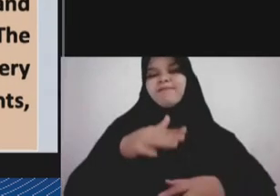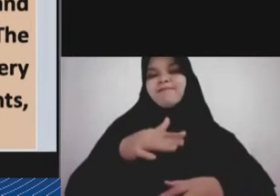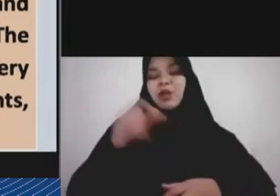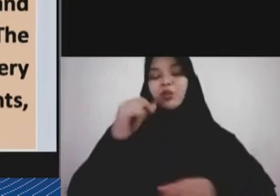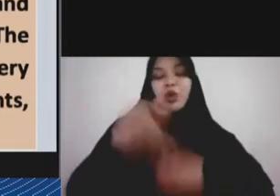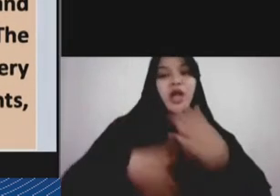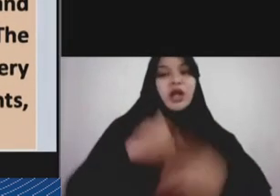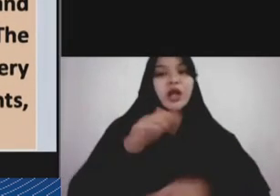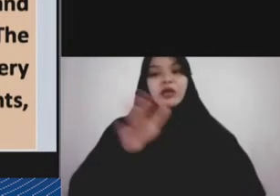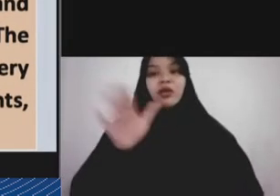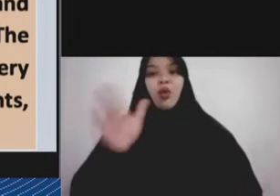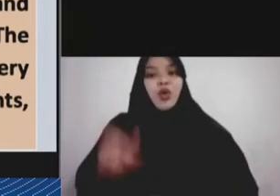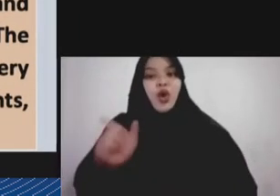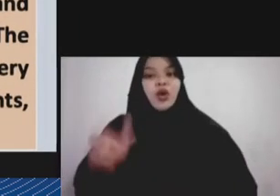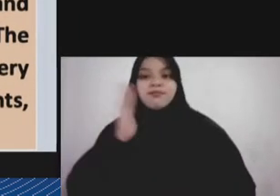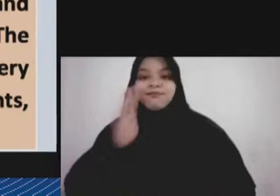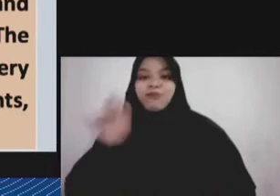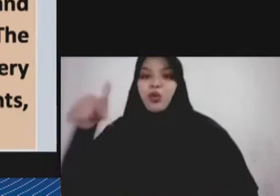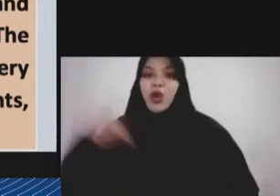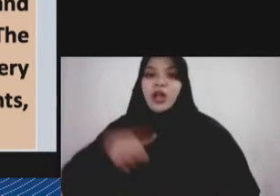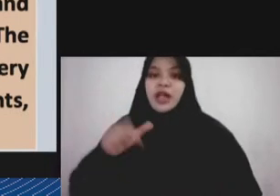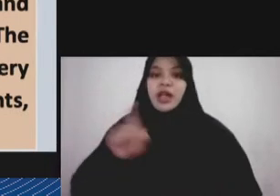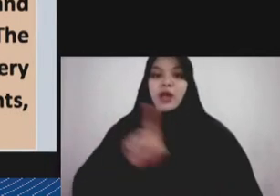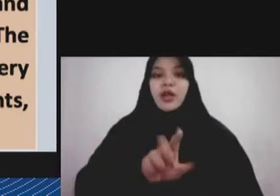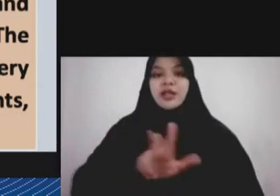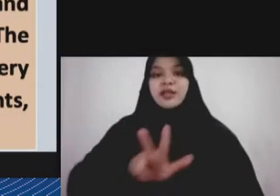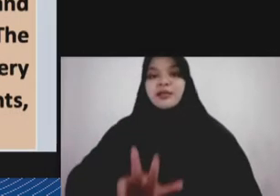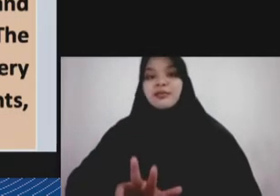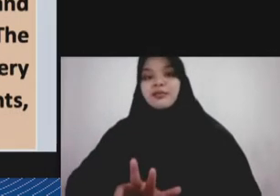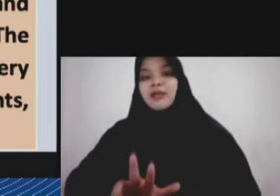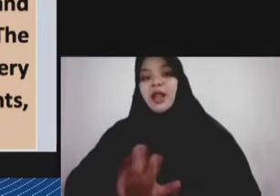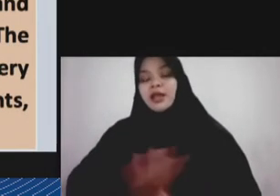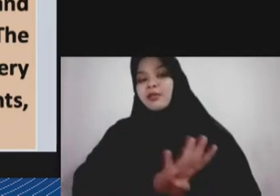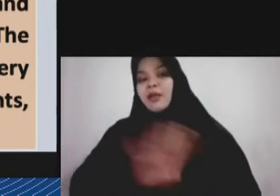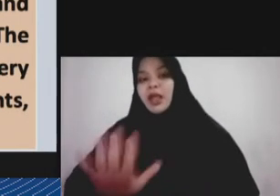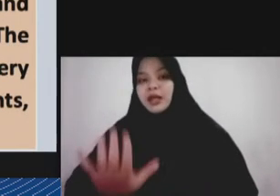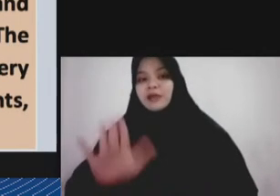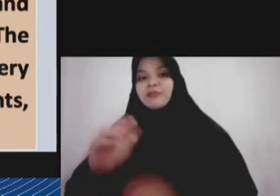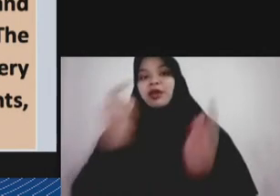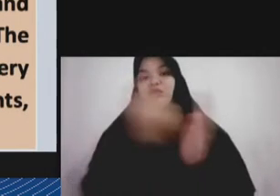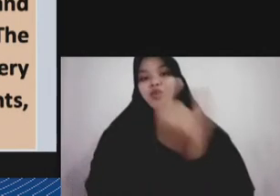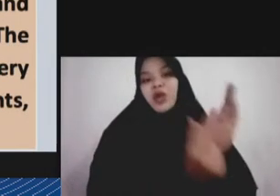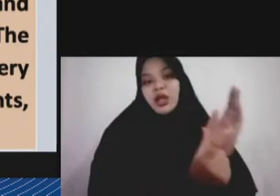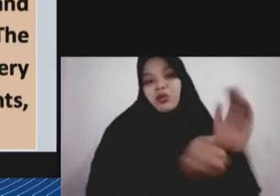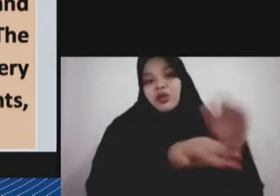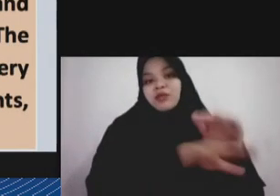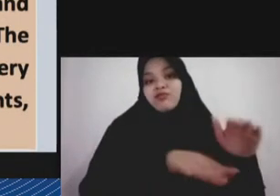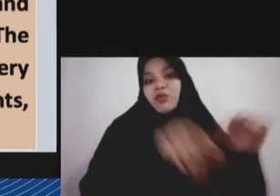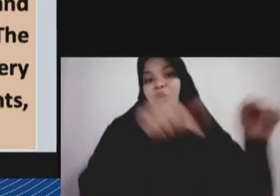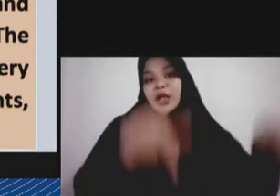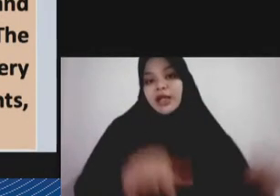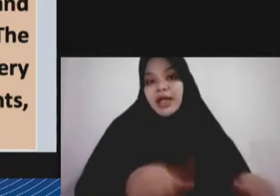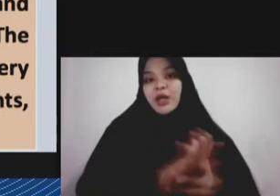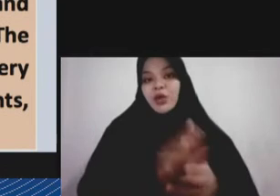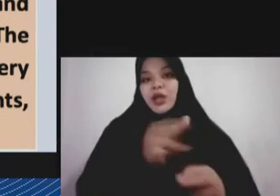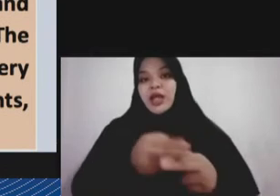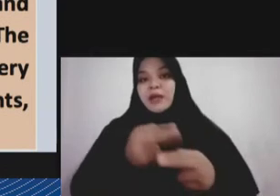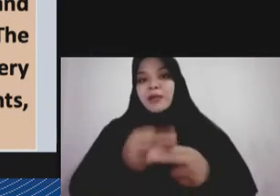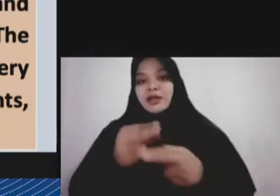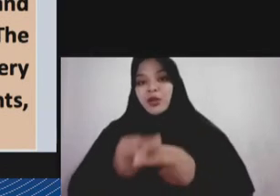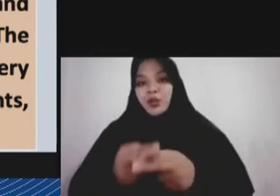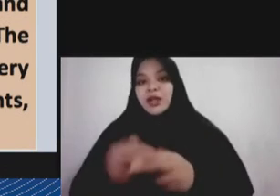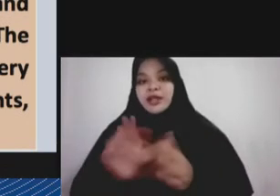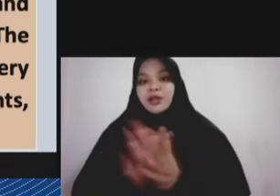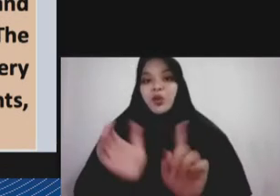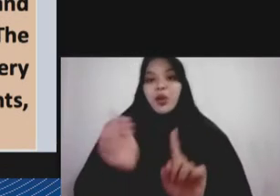the fourth paragraph of the 1945 Constitution, namely the state protects the entire nation and